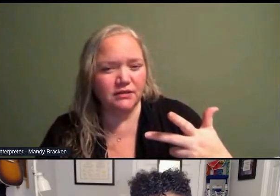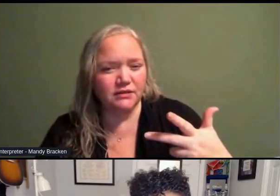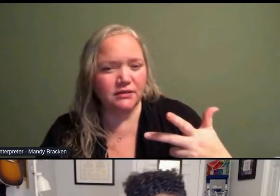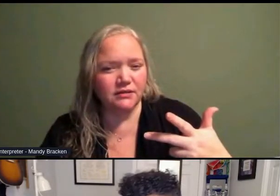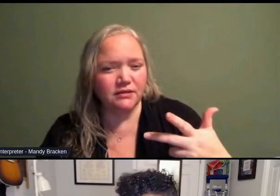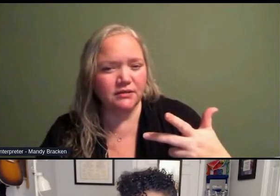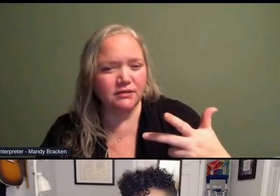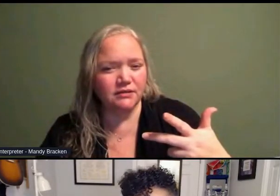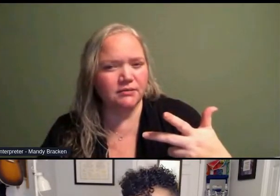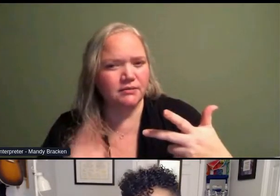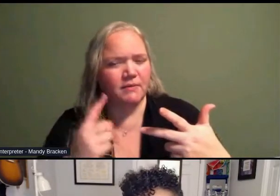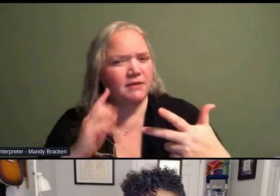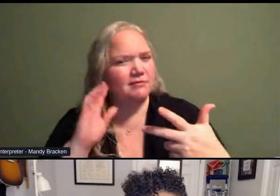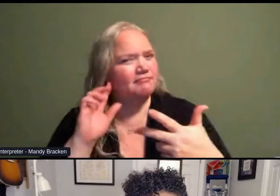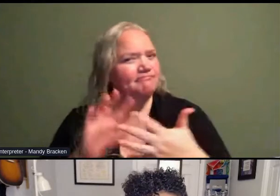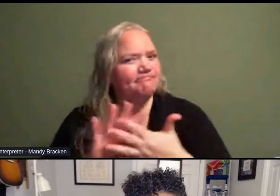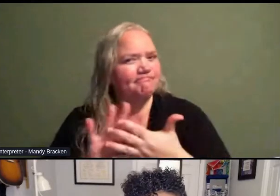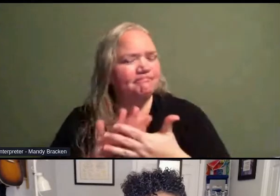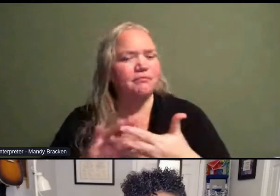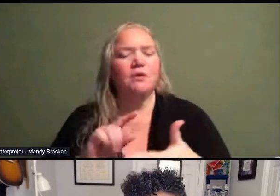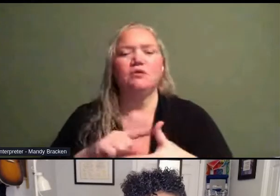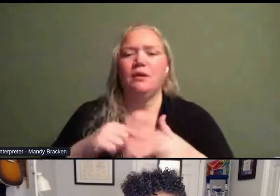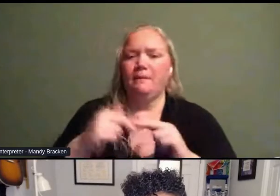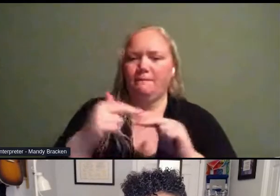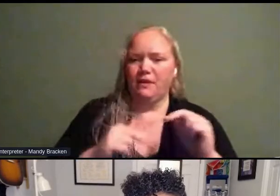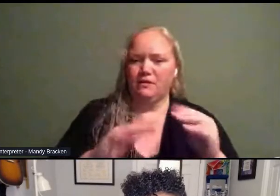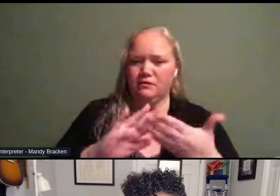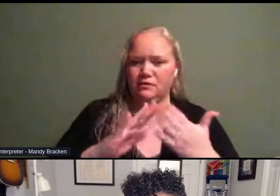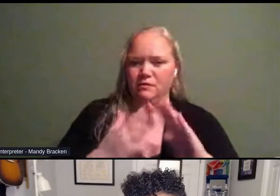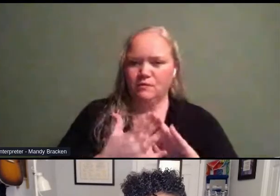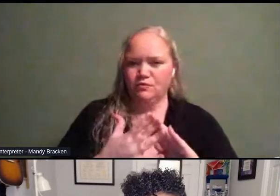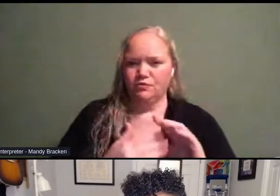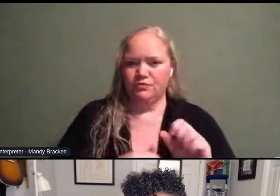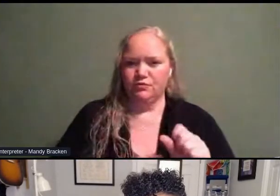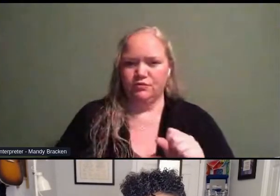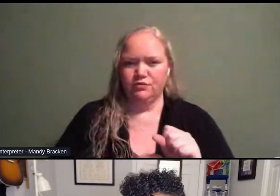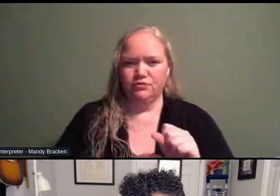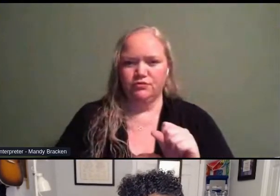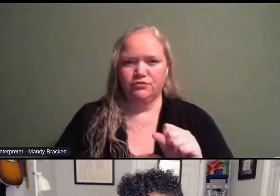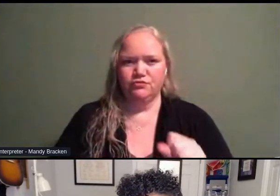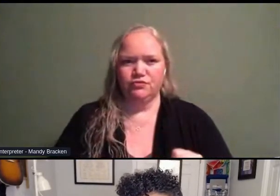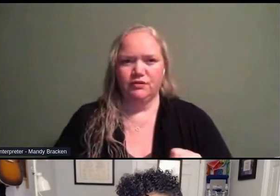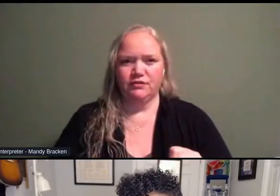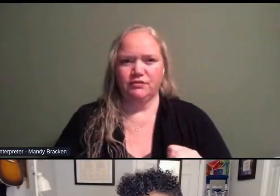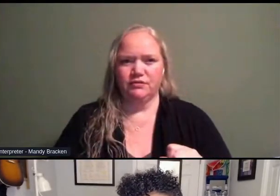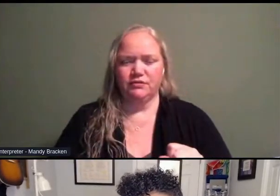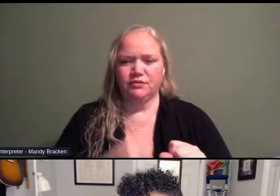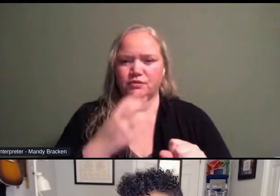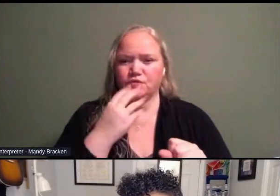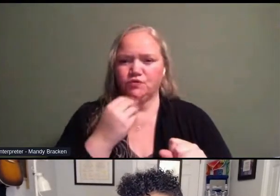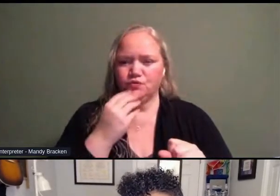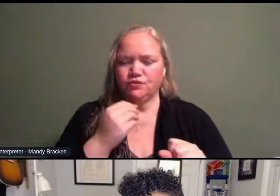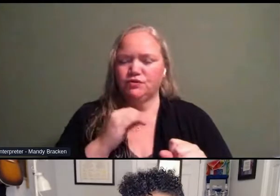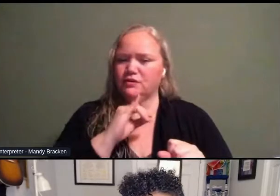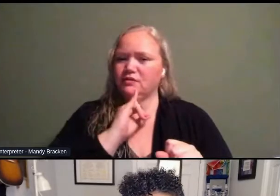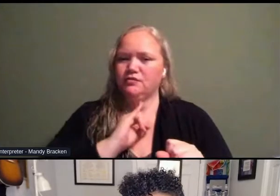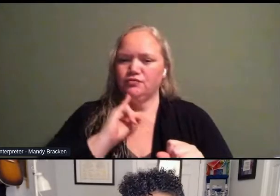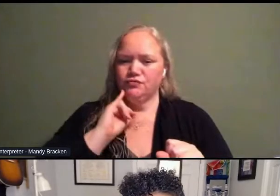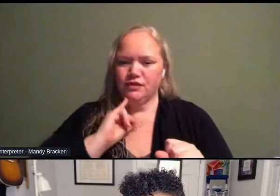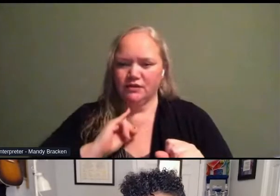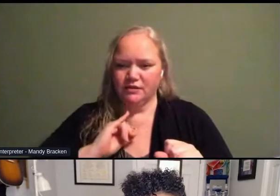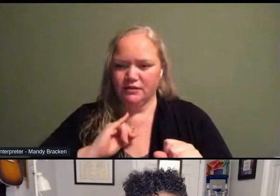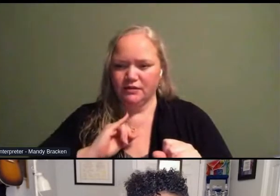American community, to strengthen the Jewish and Israeli identity, and to bond between the people of Israel and people